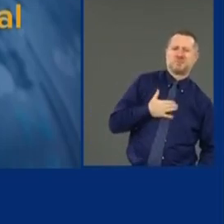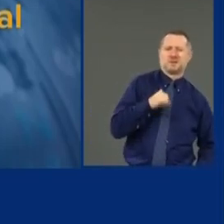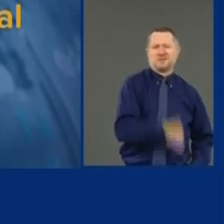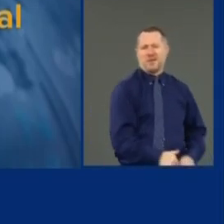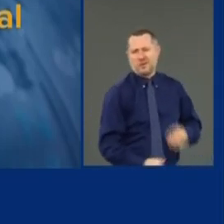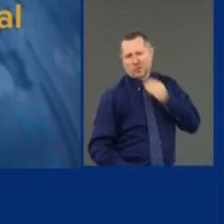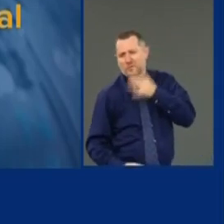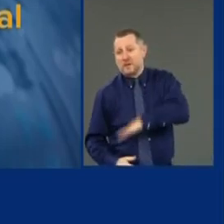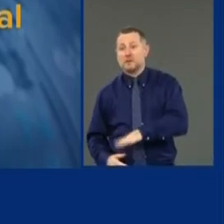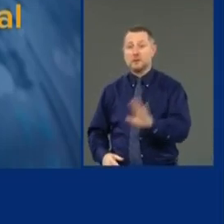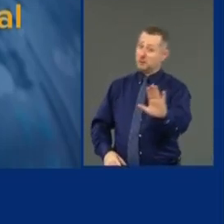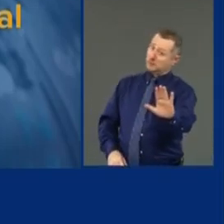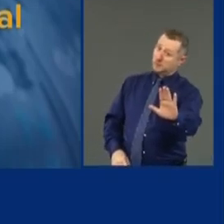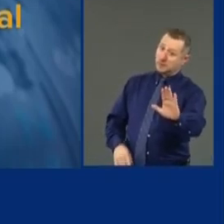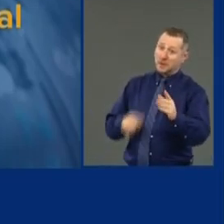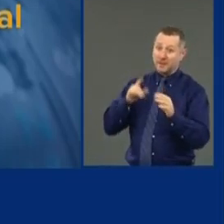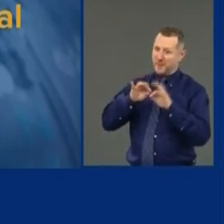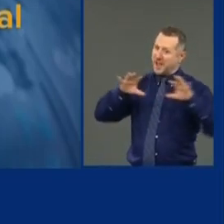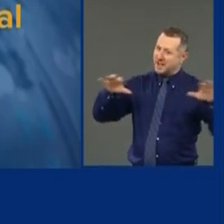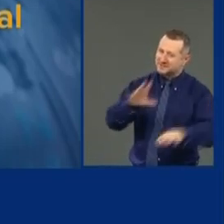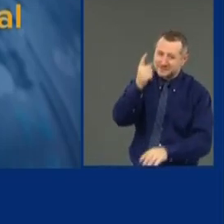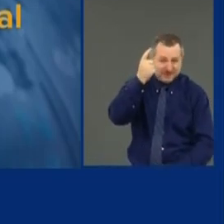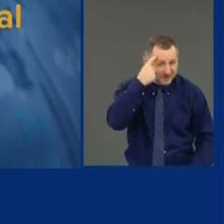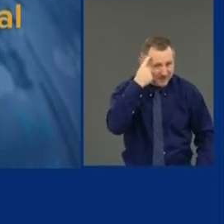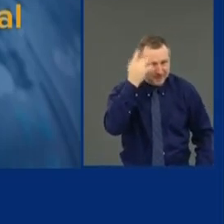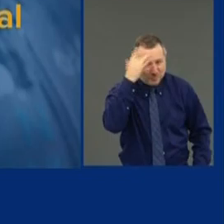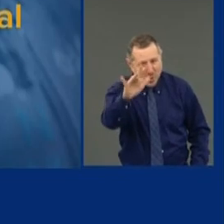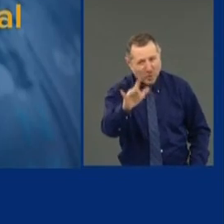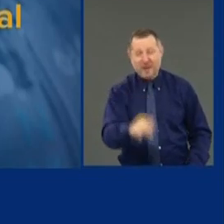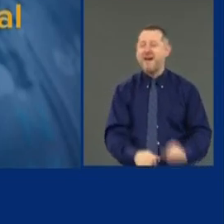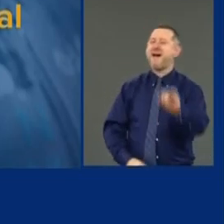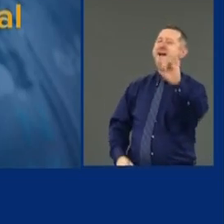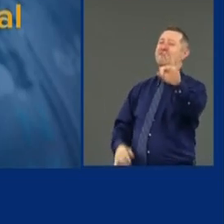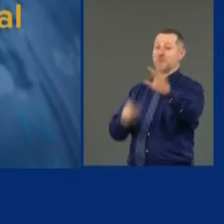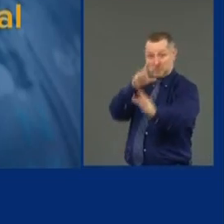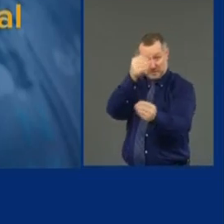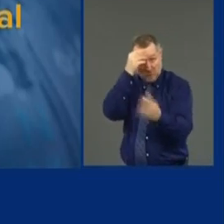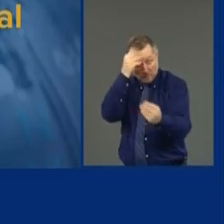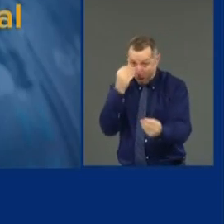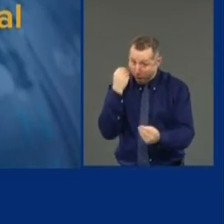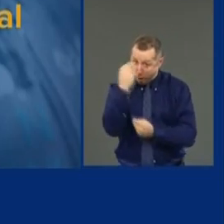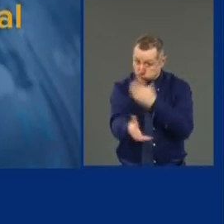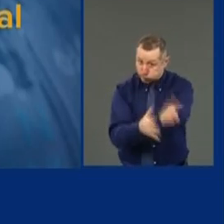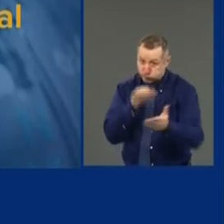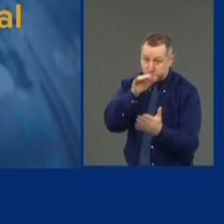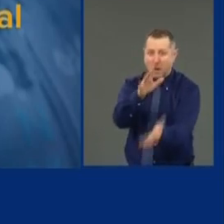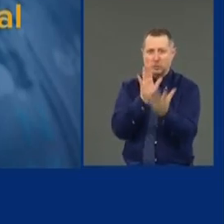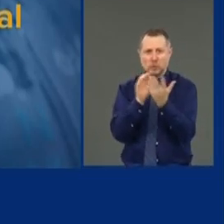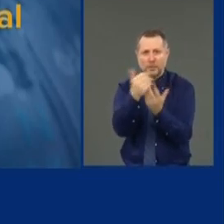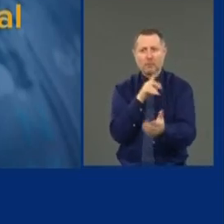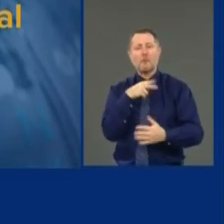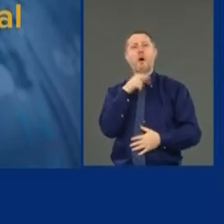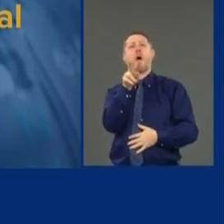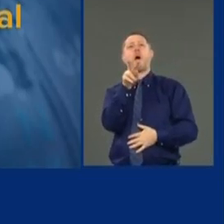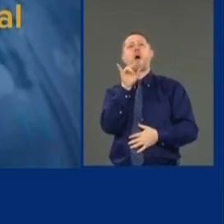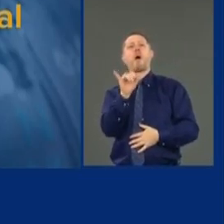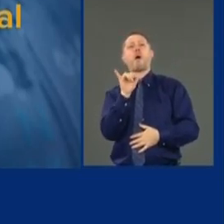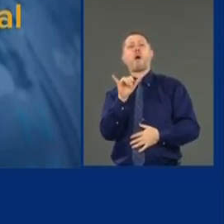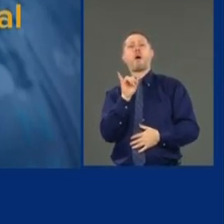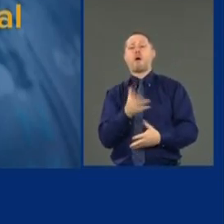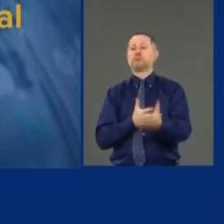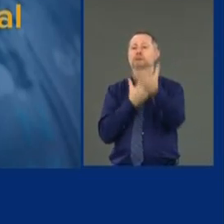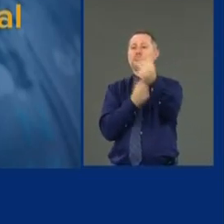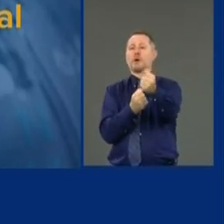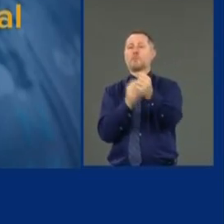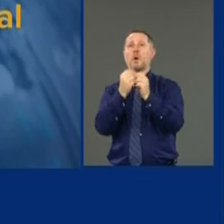you give them the information, if they believe you, if the information convinces them. But they're going to do